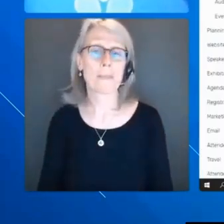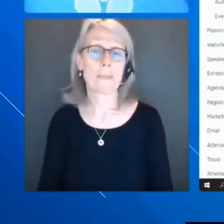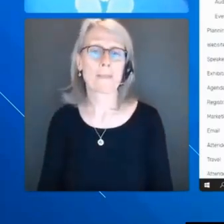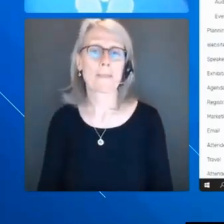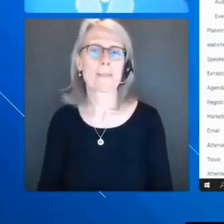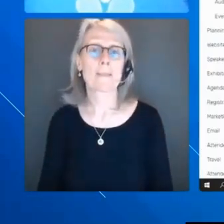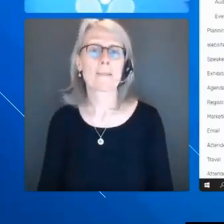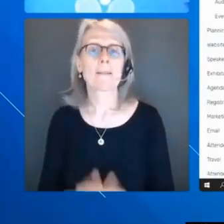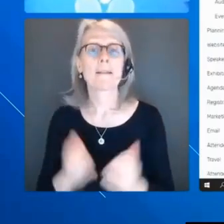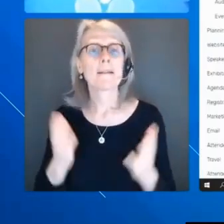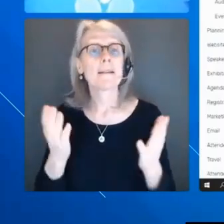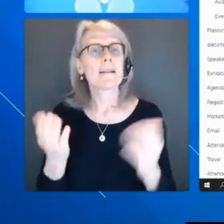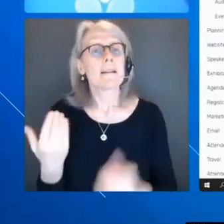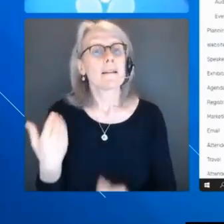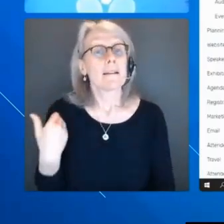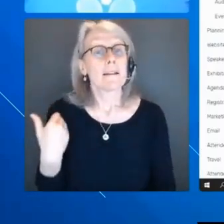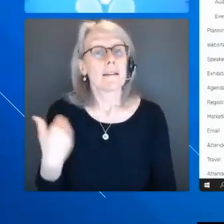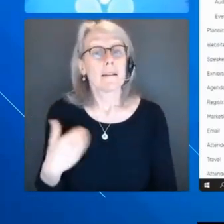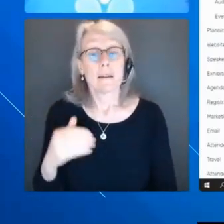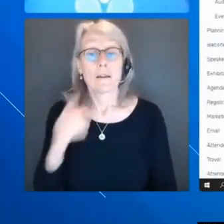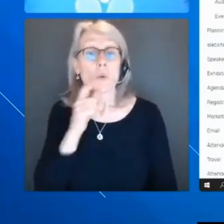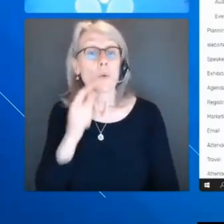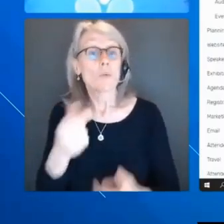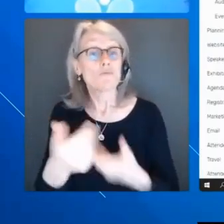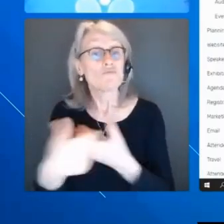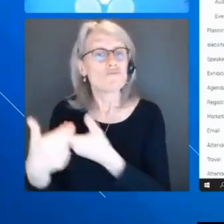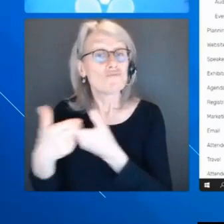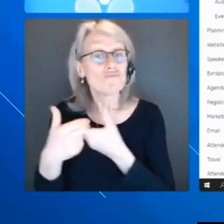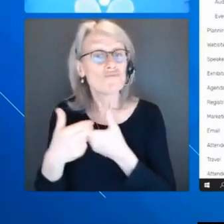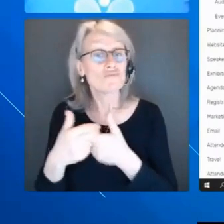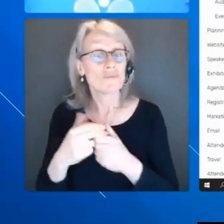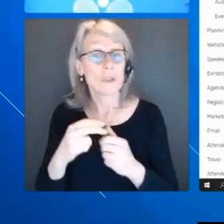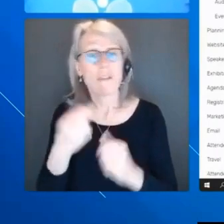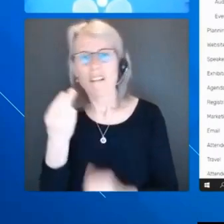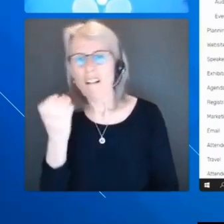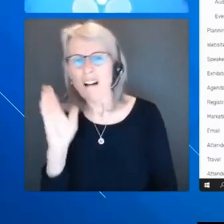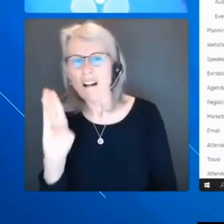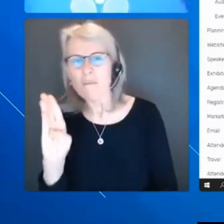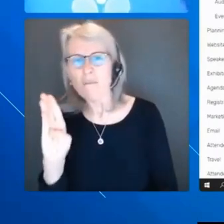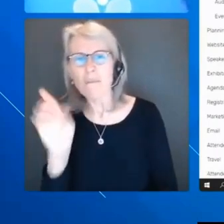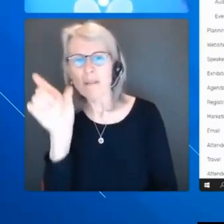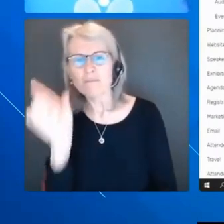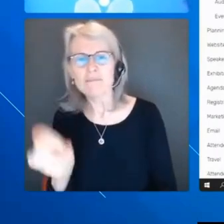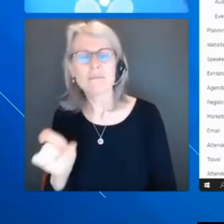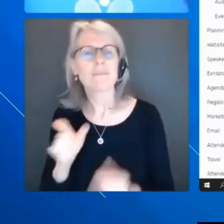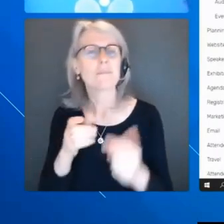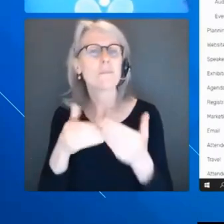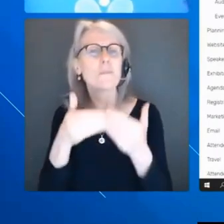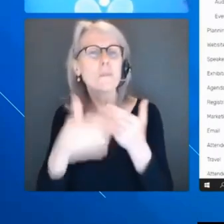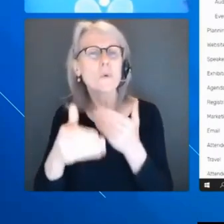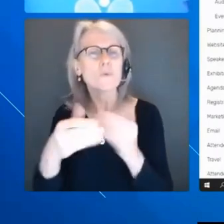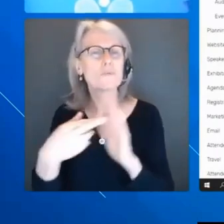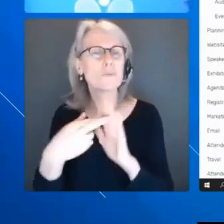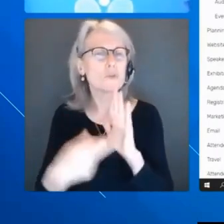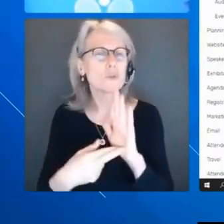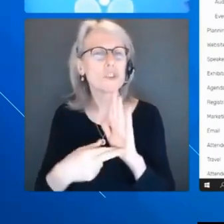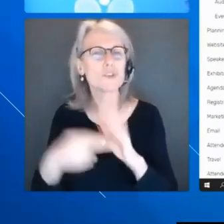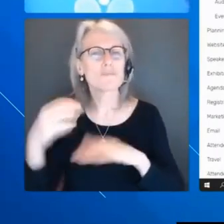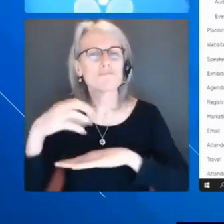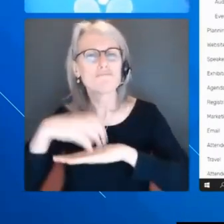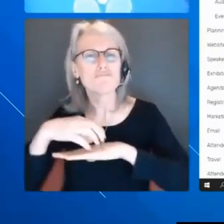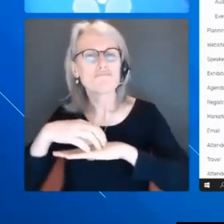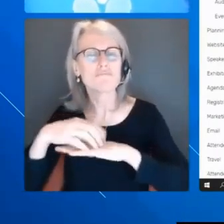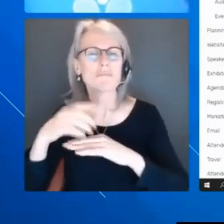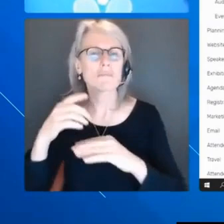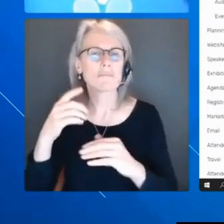Now, when we started talking about the Attendee Hub, for those of you who are not aware, our Attendee Hub is our post registration engagement platform that's in the